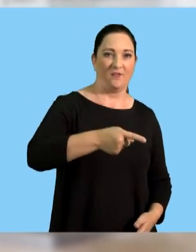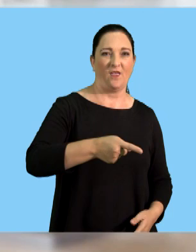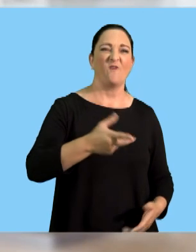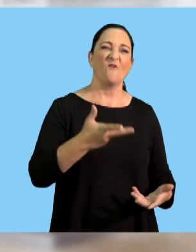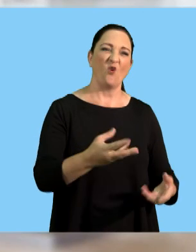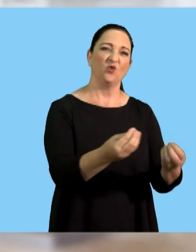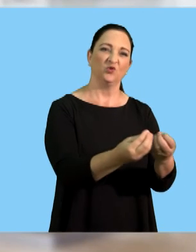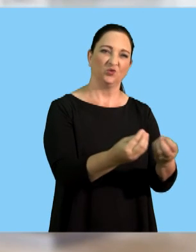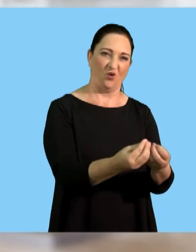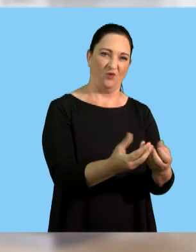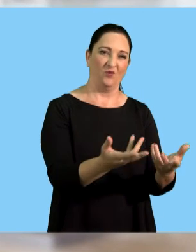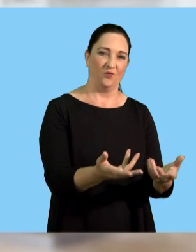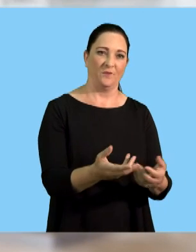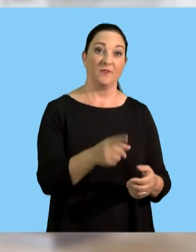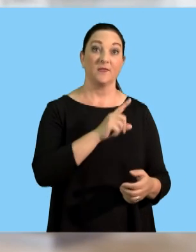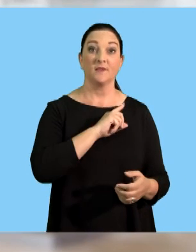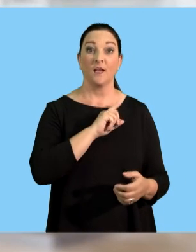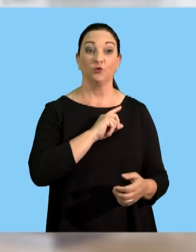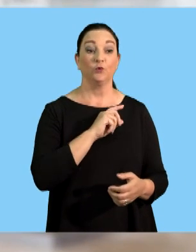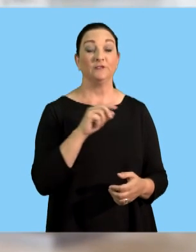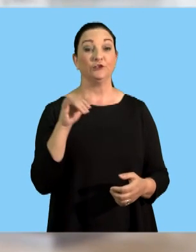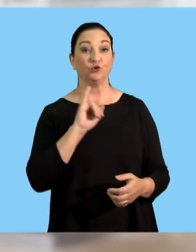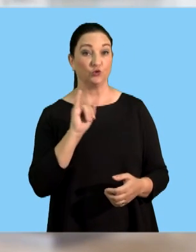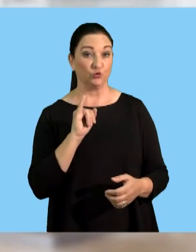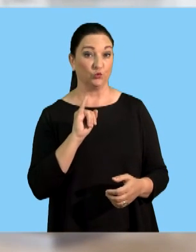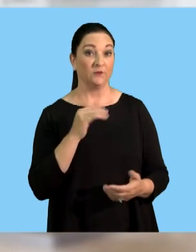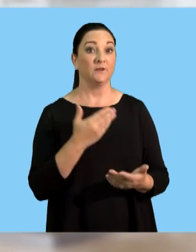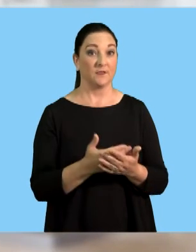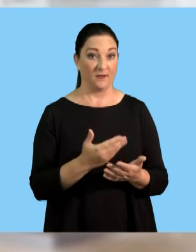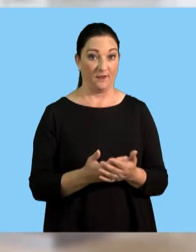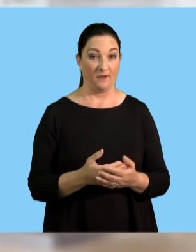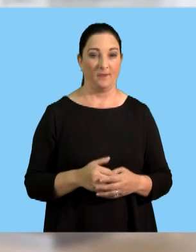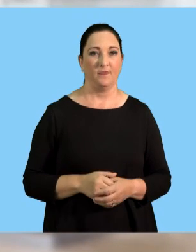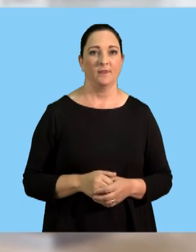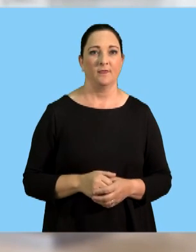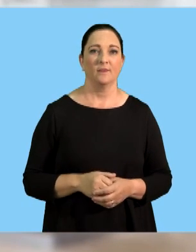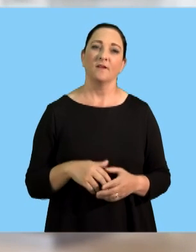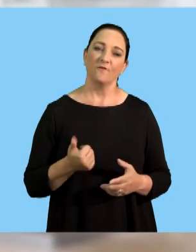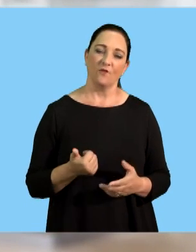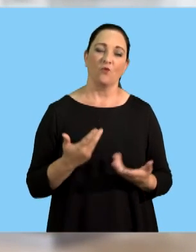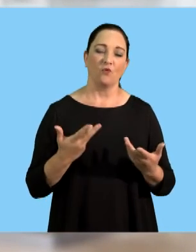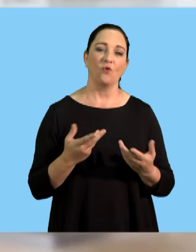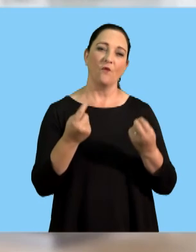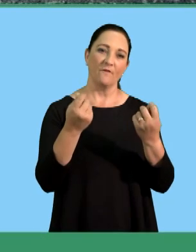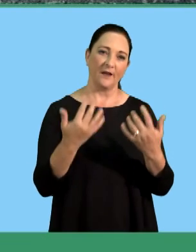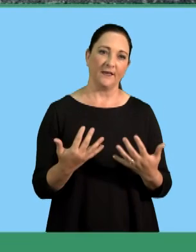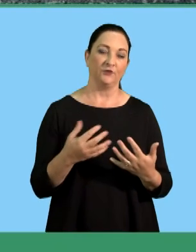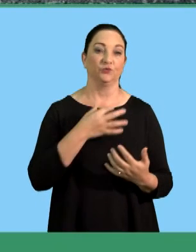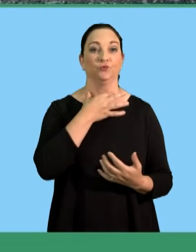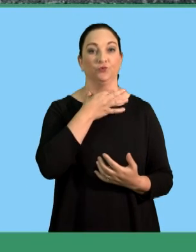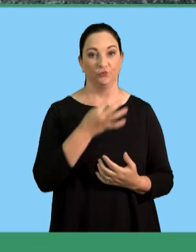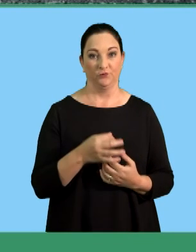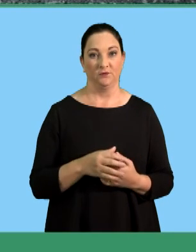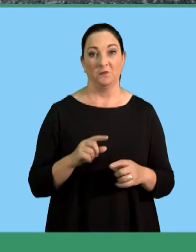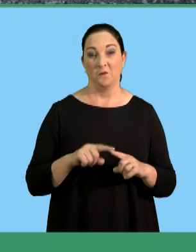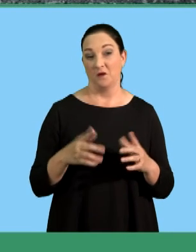the stock. Hence, we call it now insurance and the insurer bearing the financial risk. As you can see, some